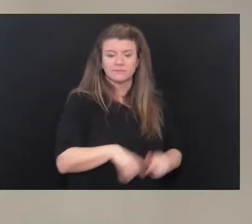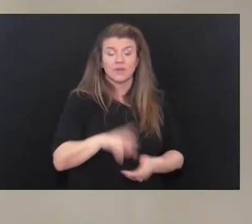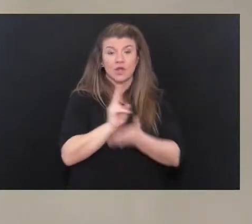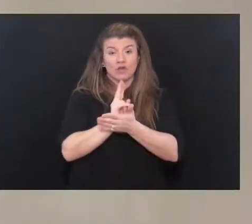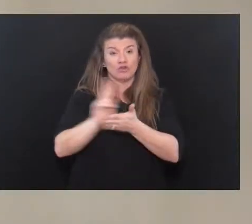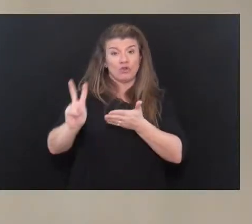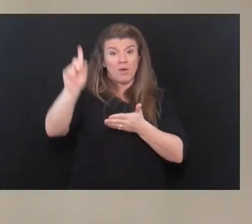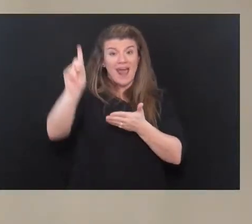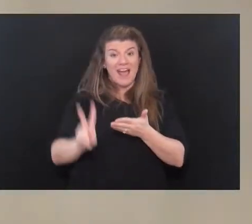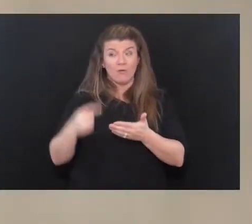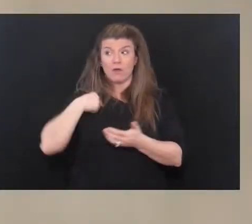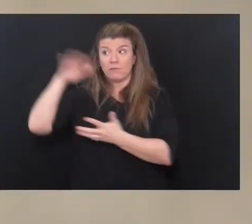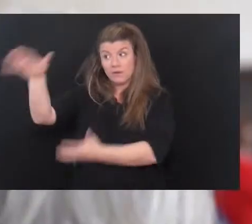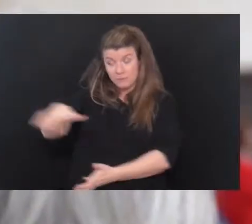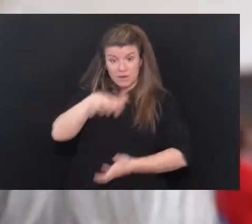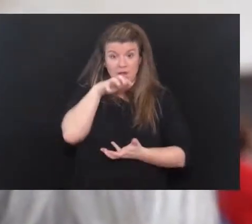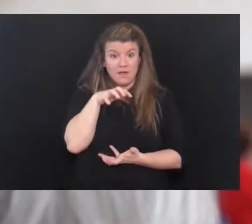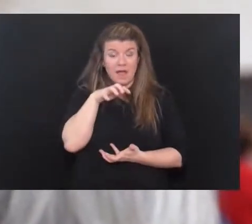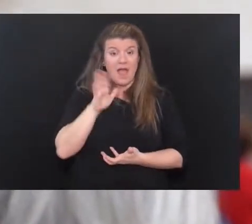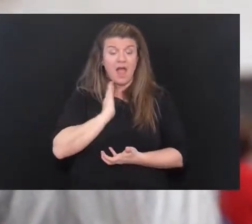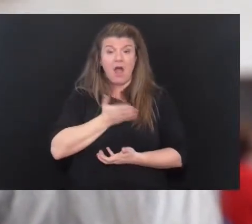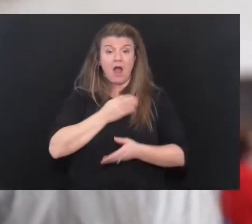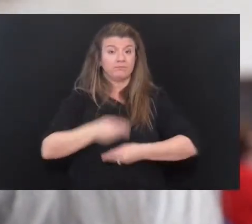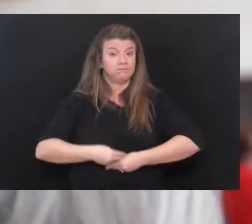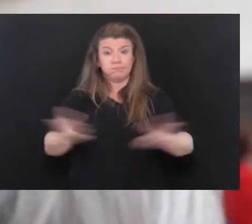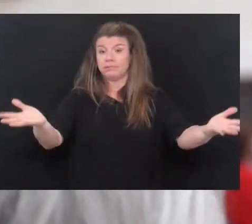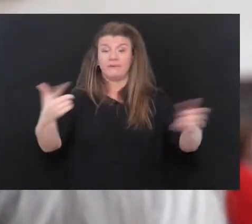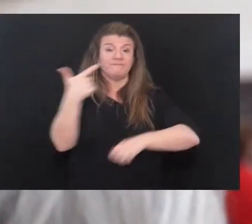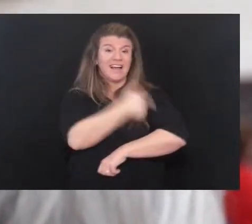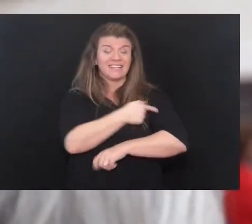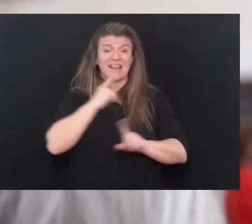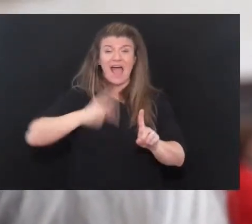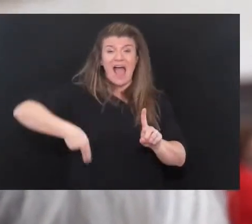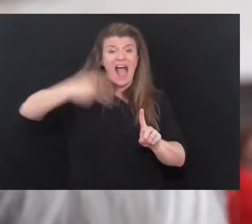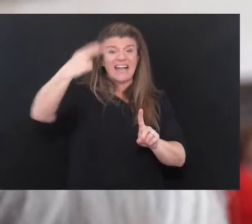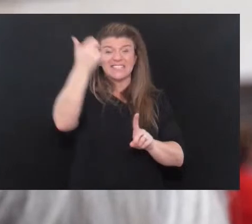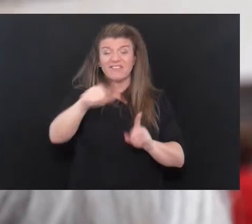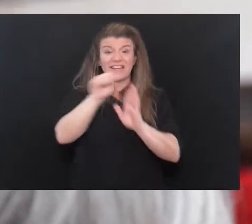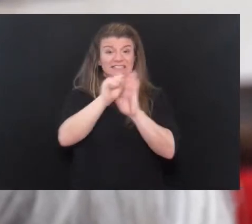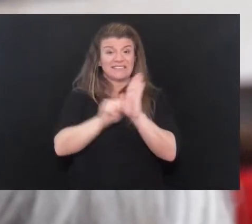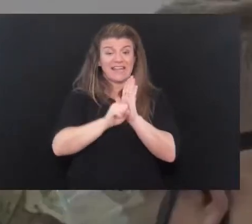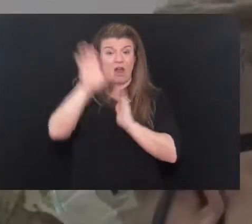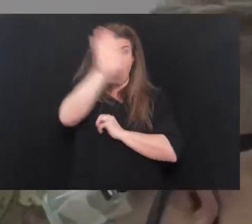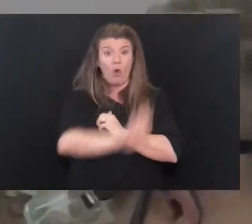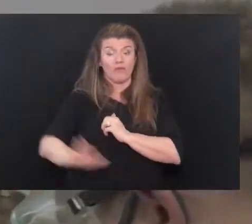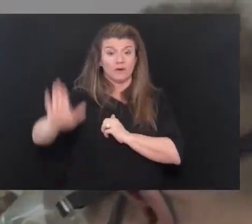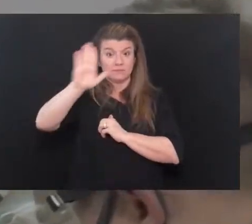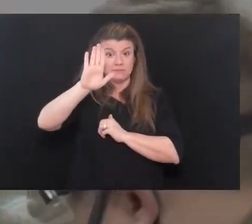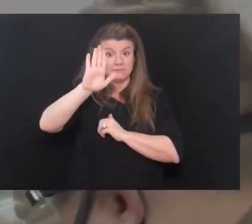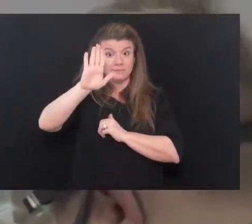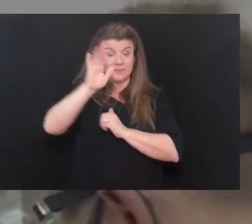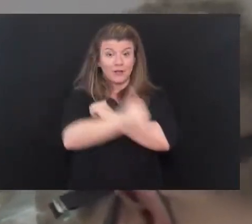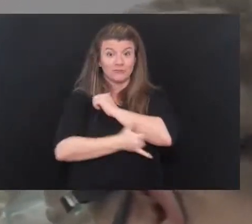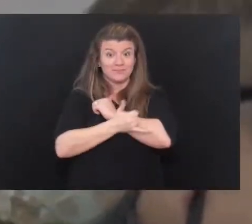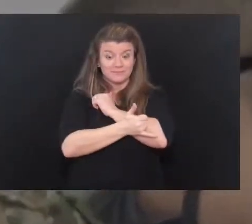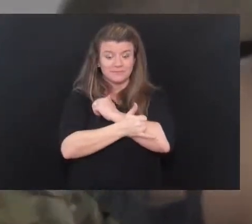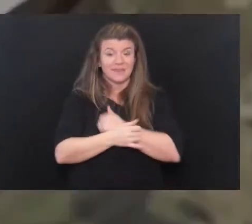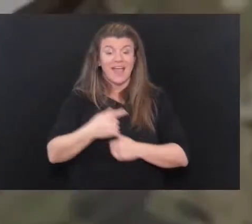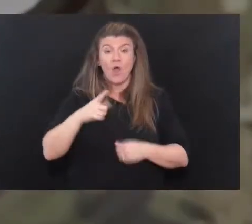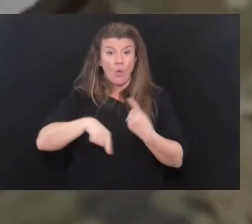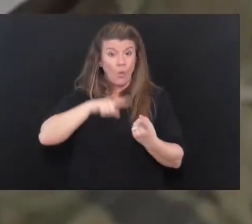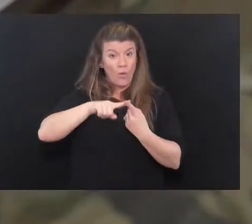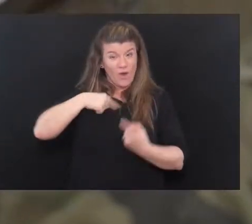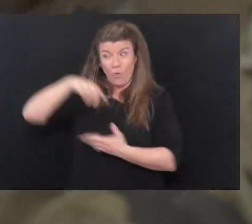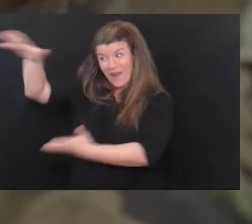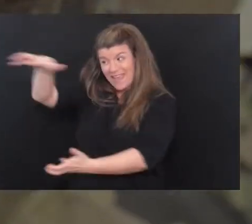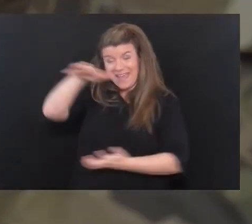vaccine arrived in the state, the vaccination rate ranked as the highest of any state in the nation. And we're pushing it out the door just as